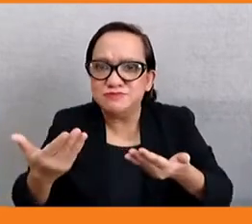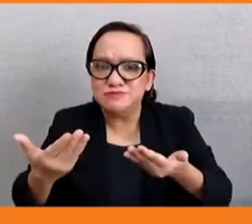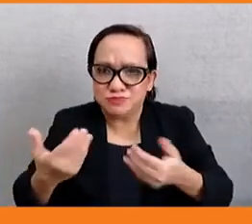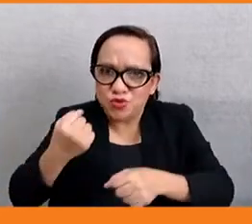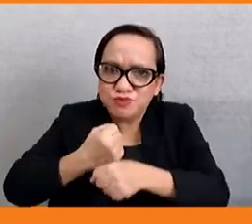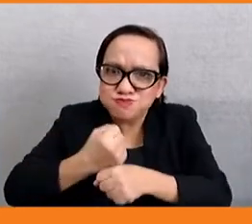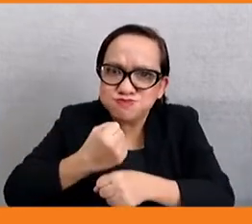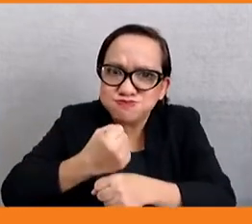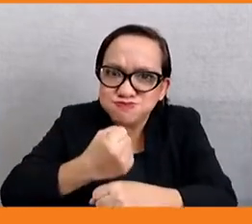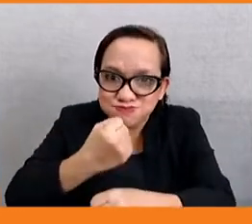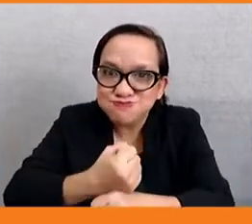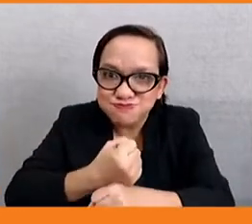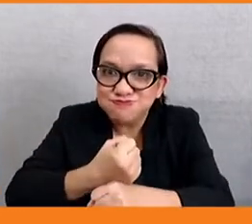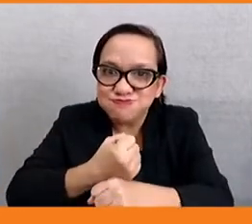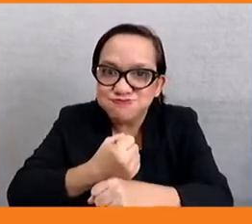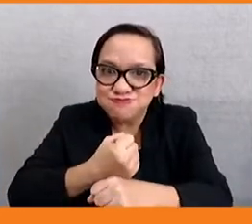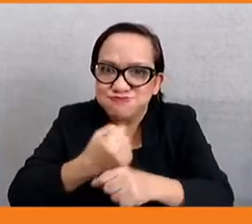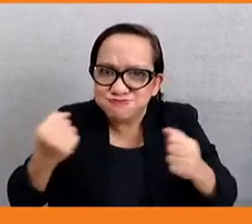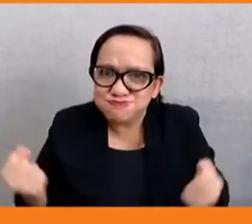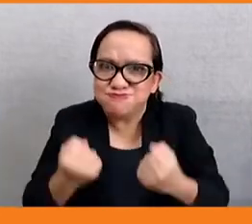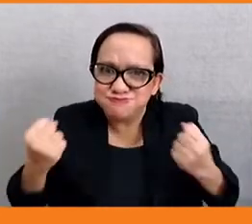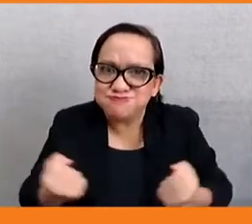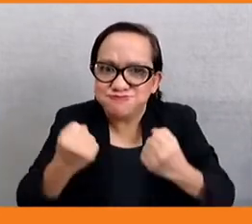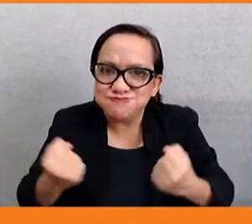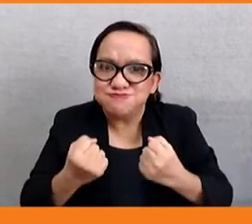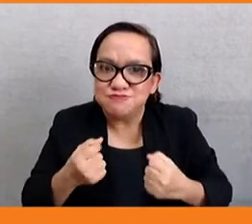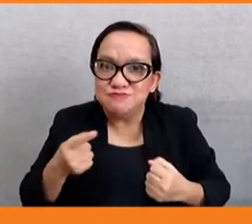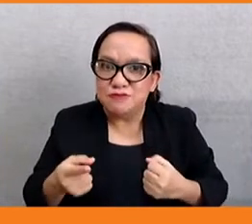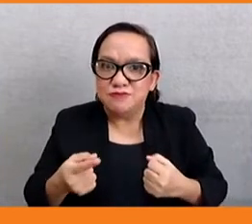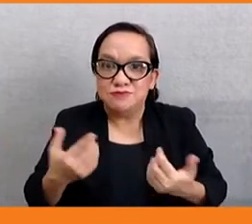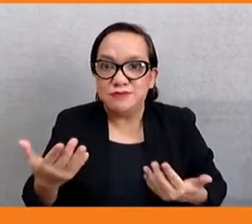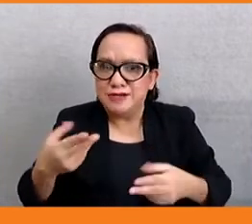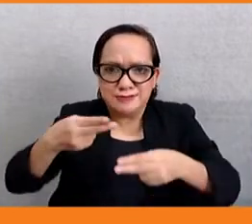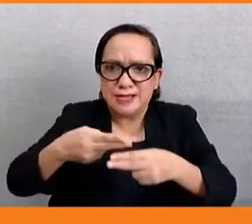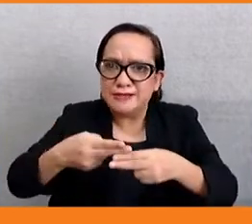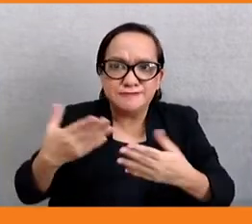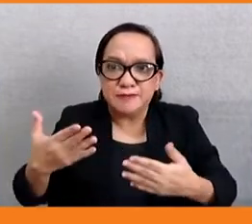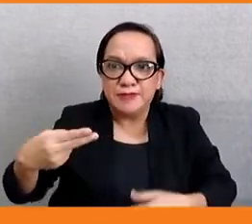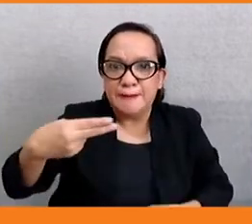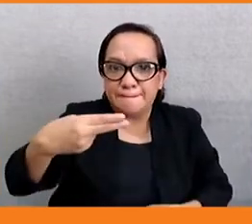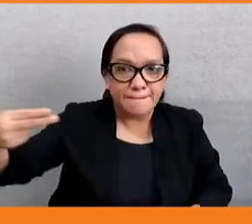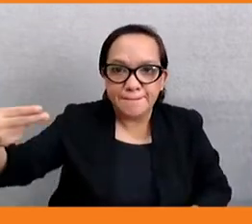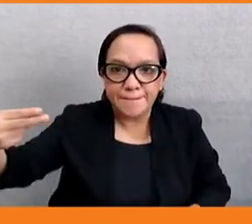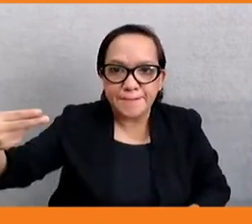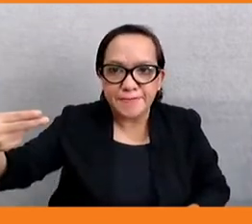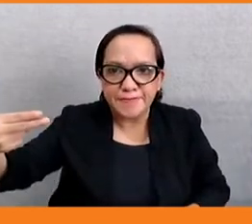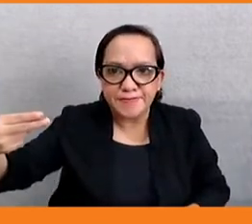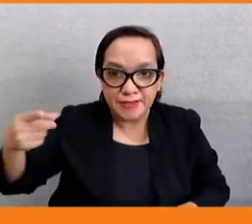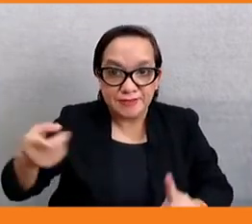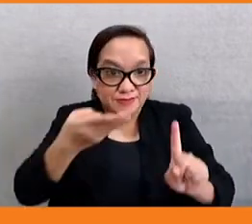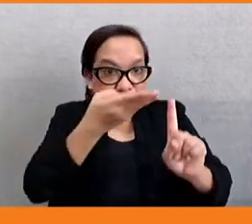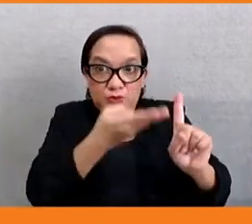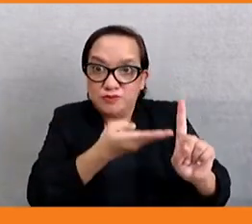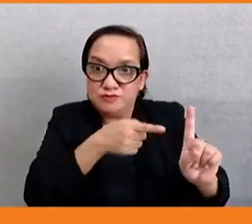Let me highlight a final area where we continue to value the role of the CSO community. ADB's institutional